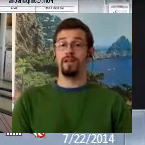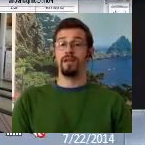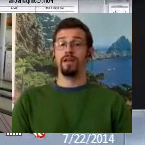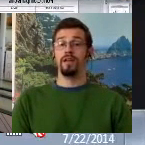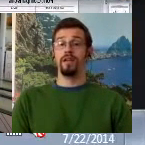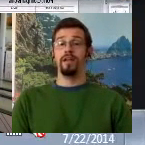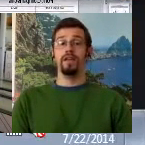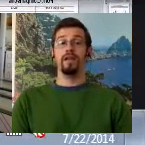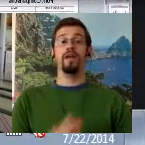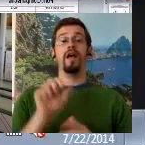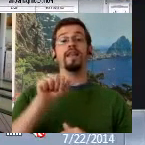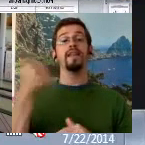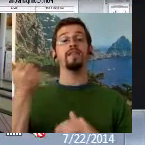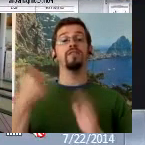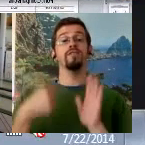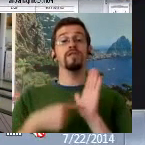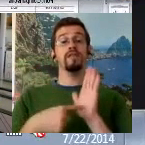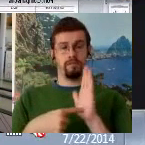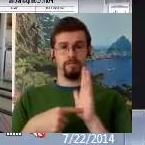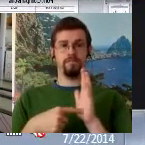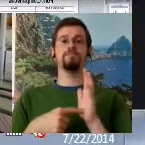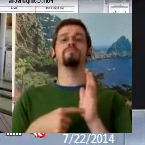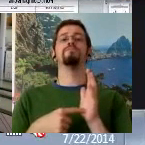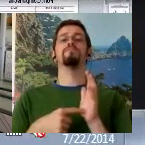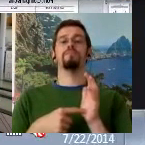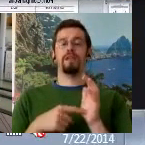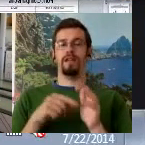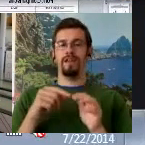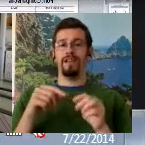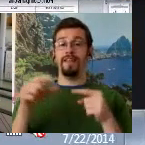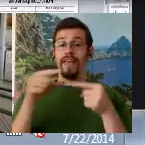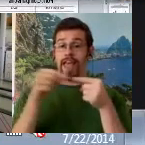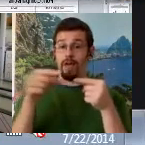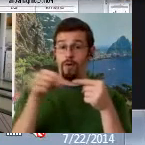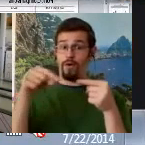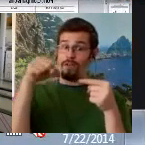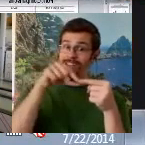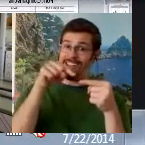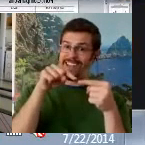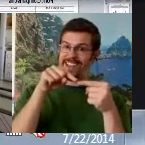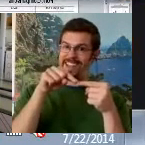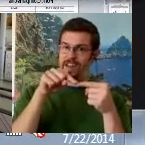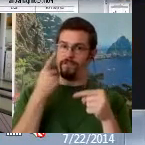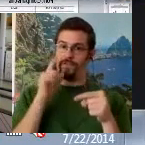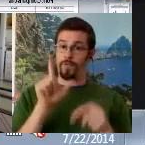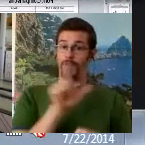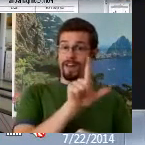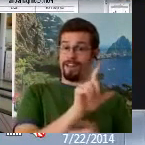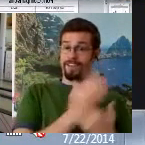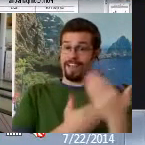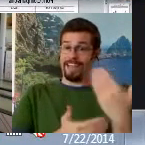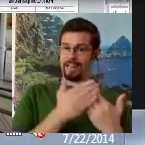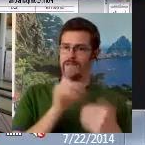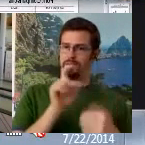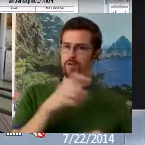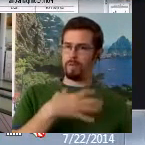Another example. Again, we have the tip of the arrowhead for the left hand.